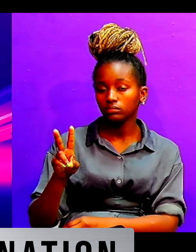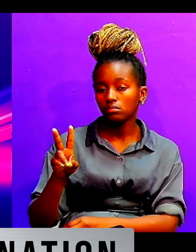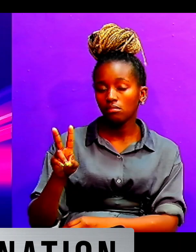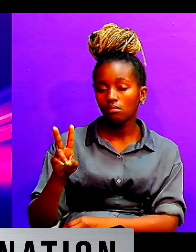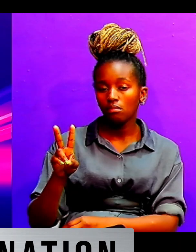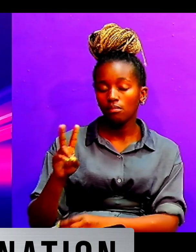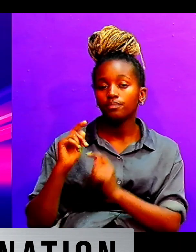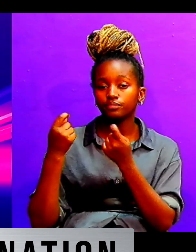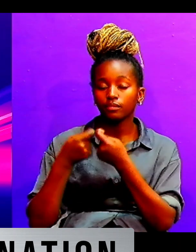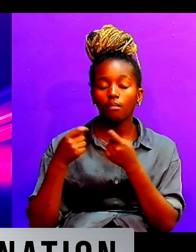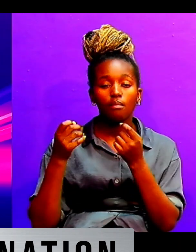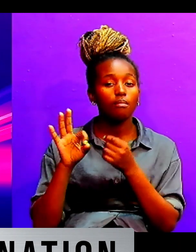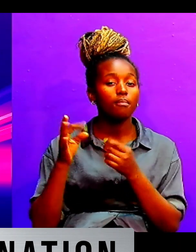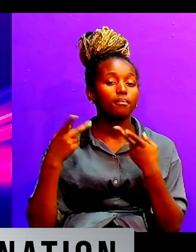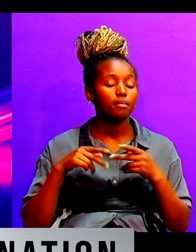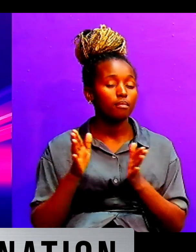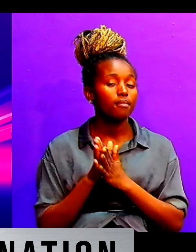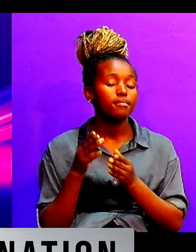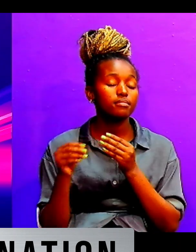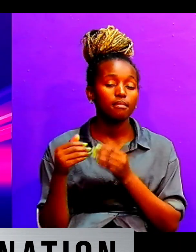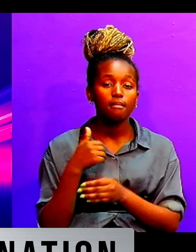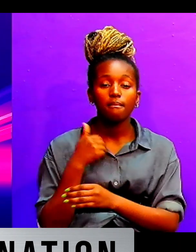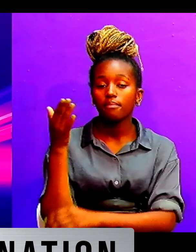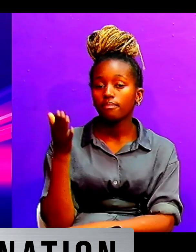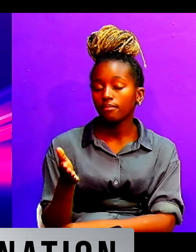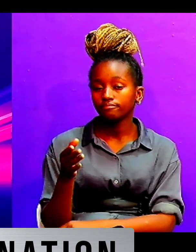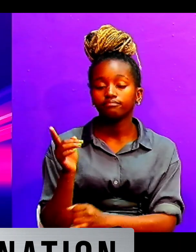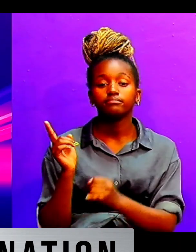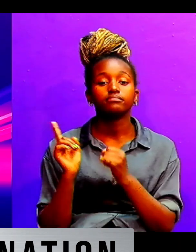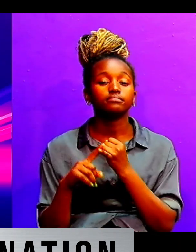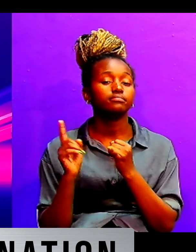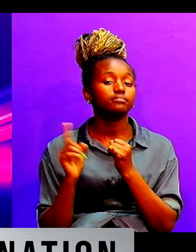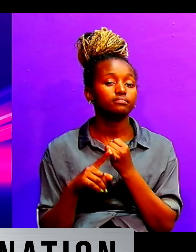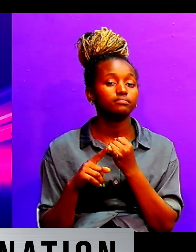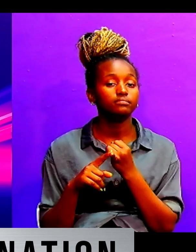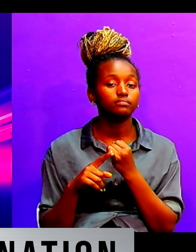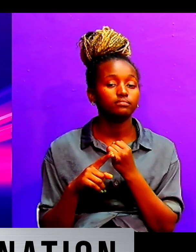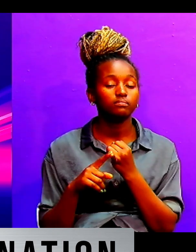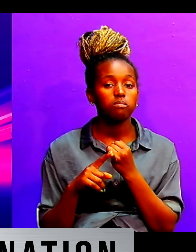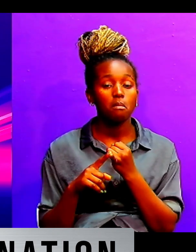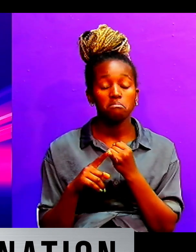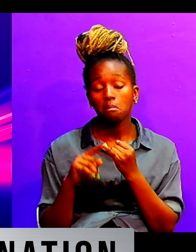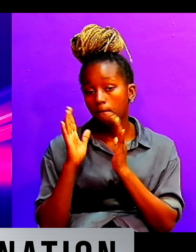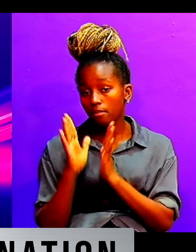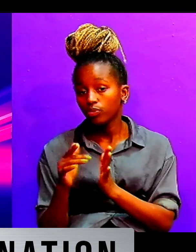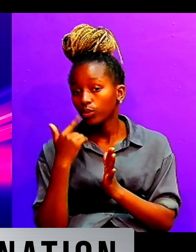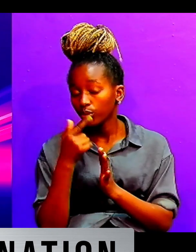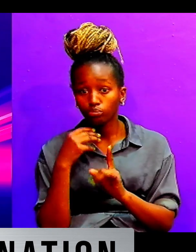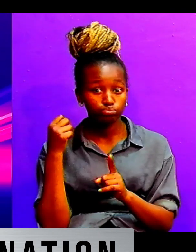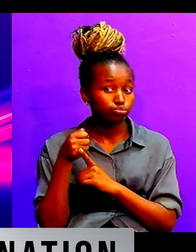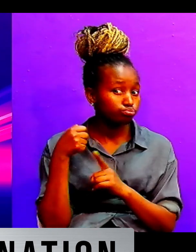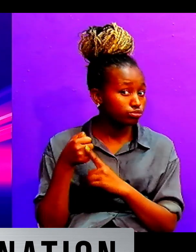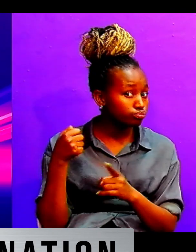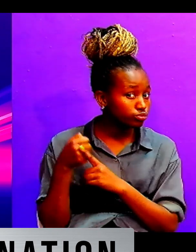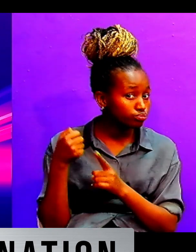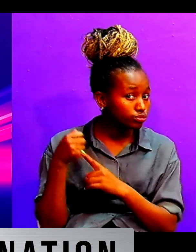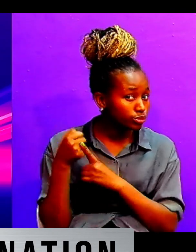persons with disability. There is that person who is really aggressive,